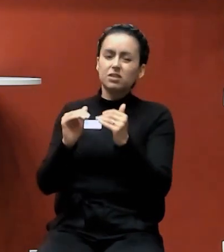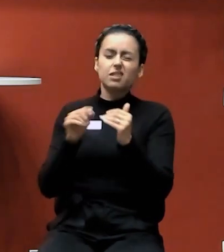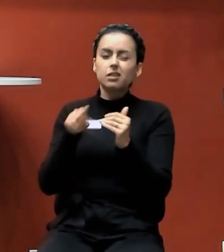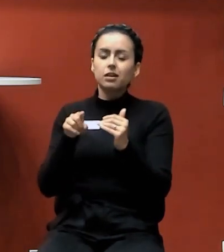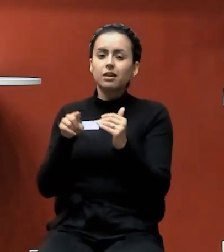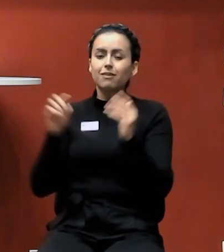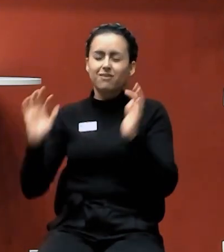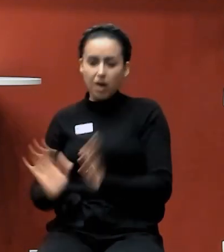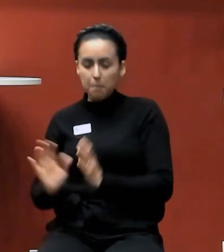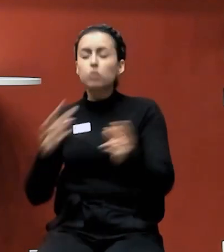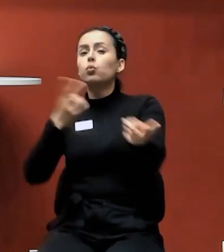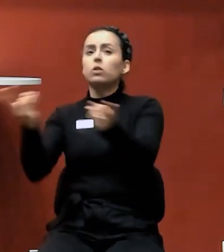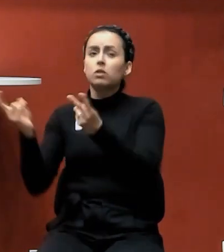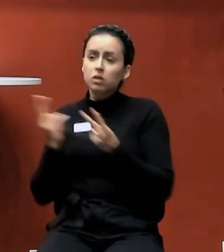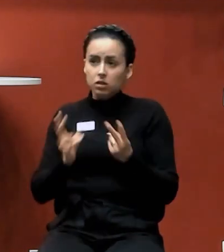common, and